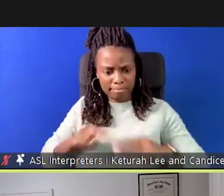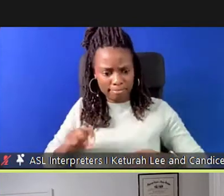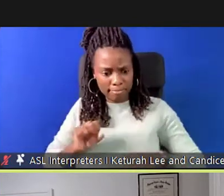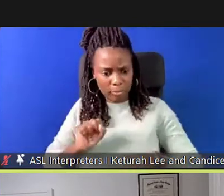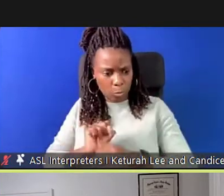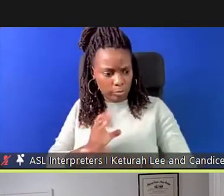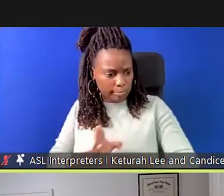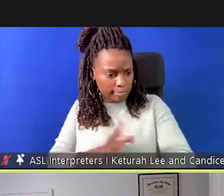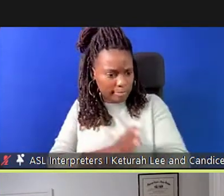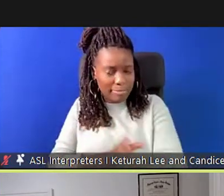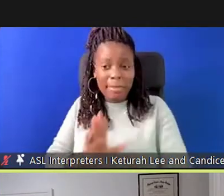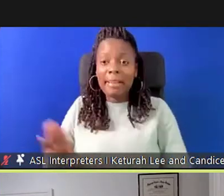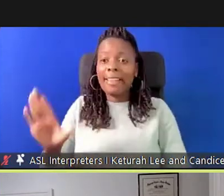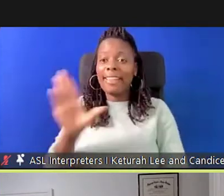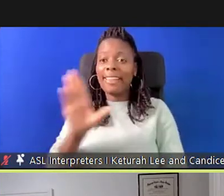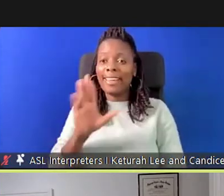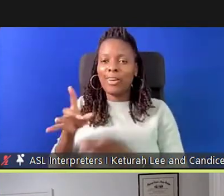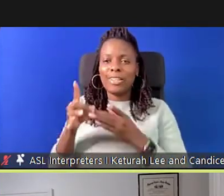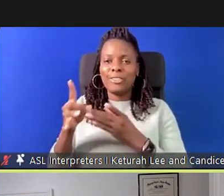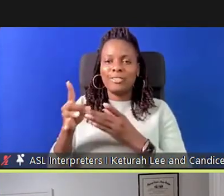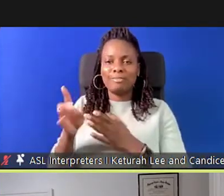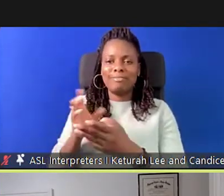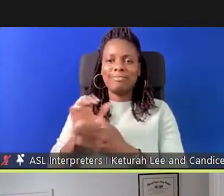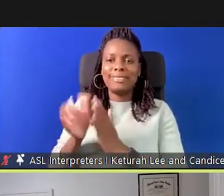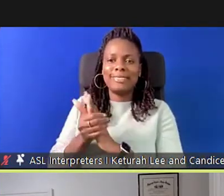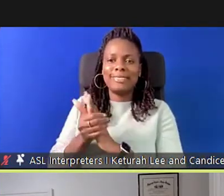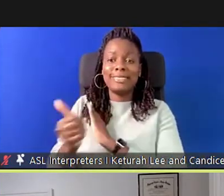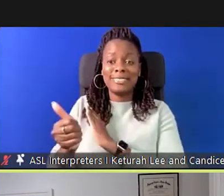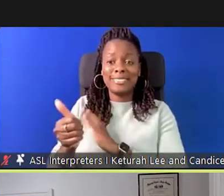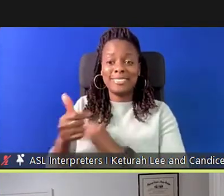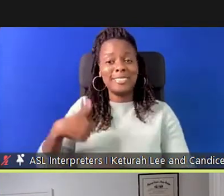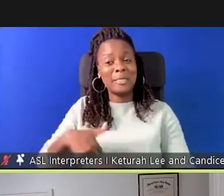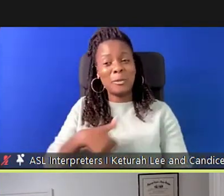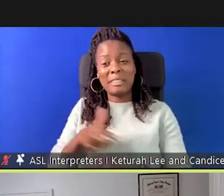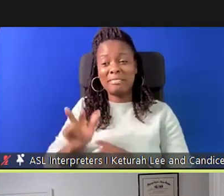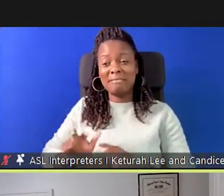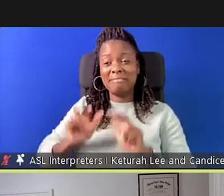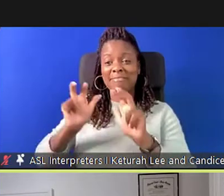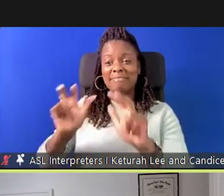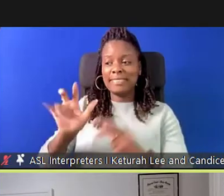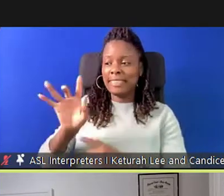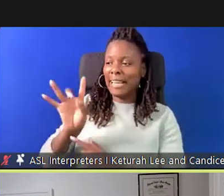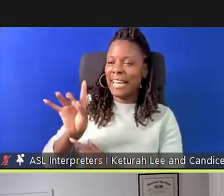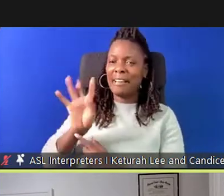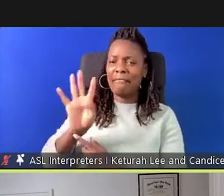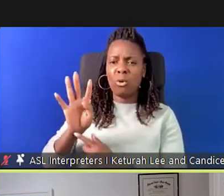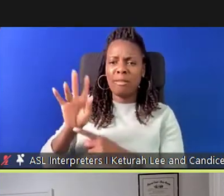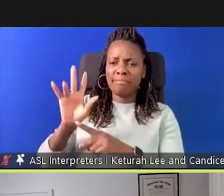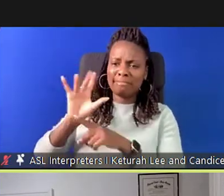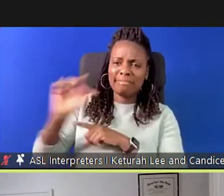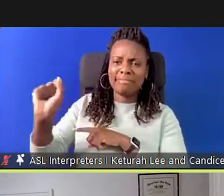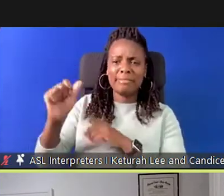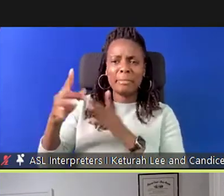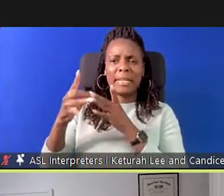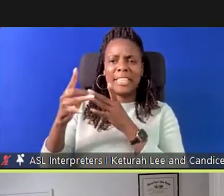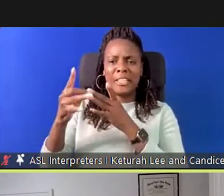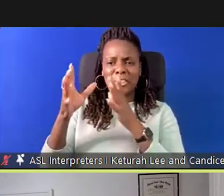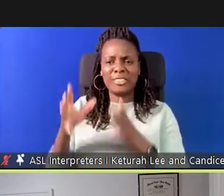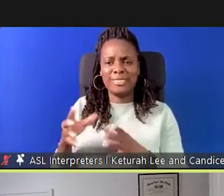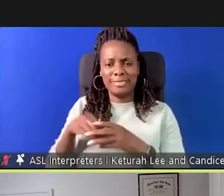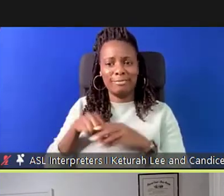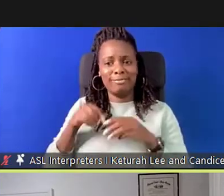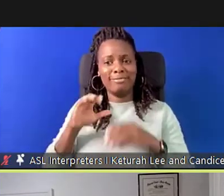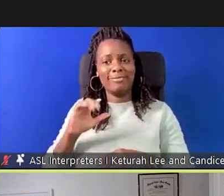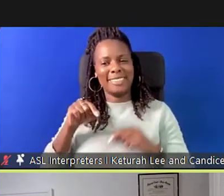have invested in 84 truly remarkable emerging leaders through this